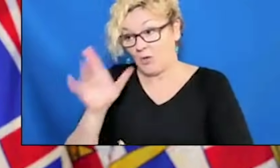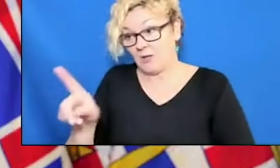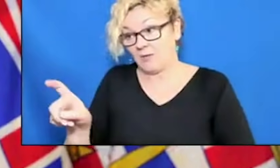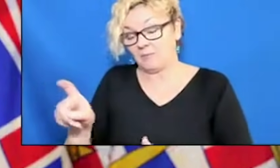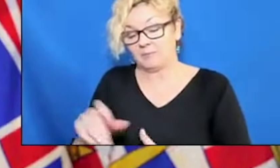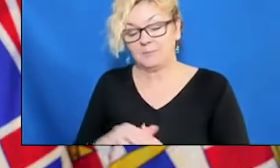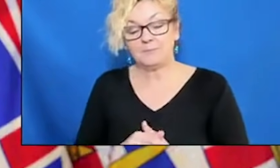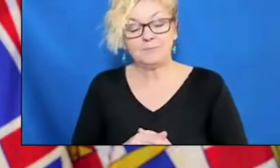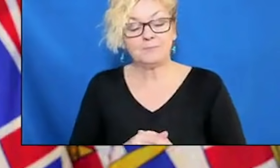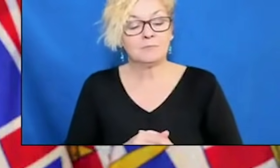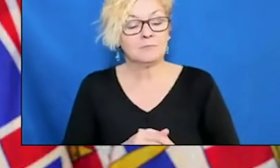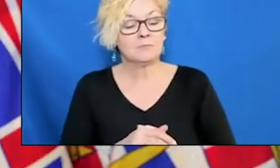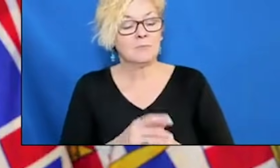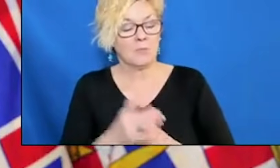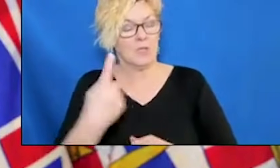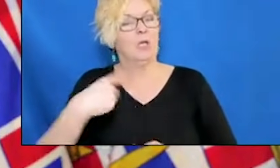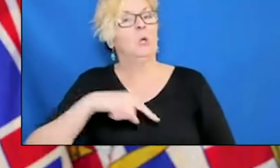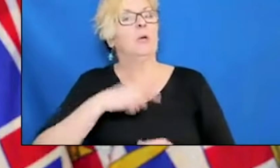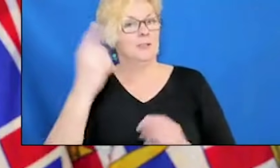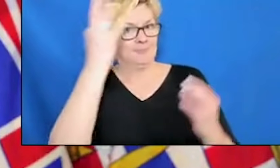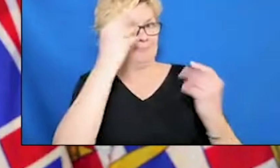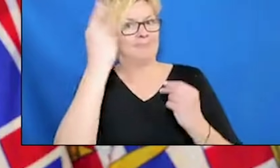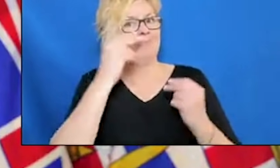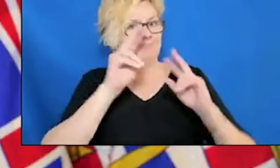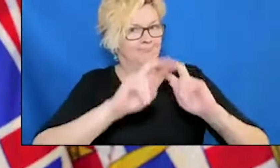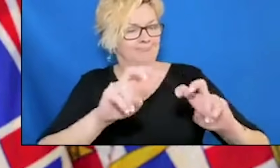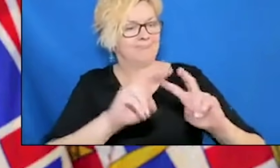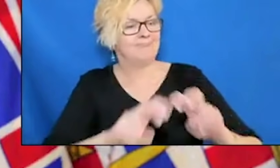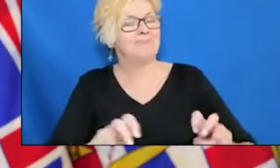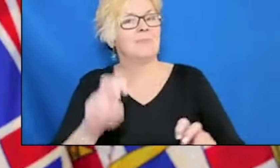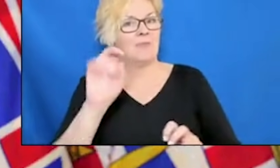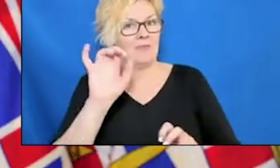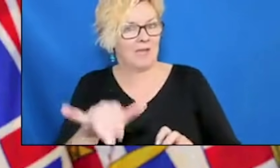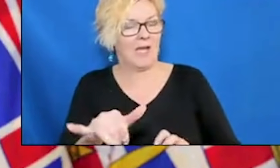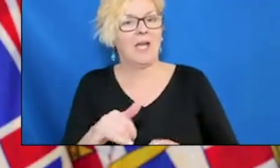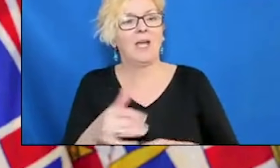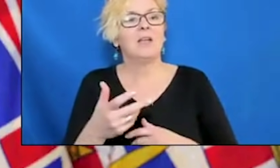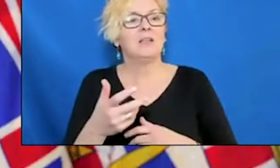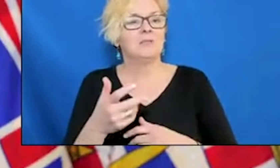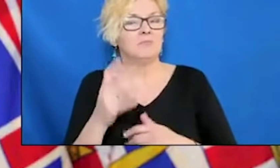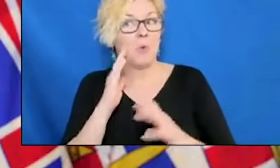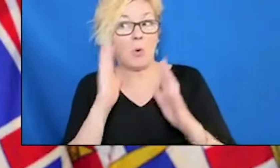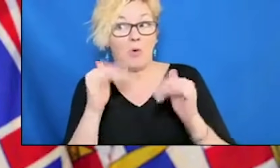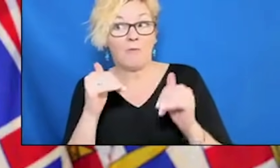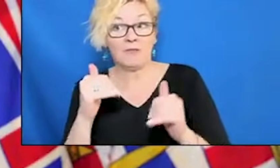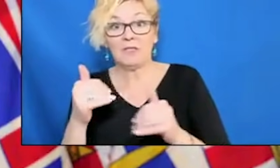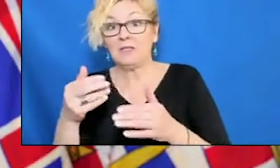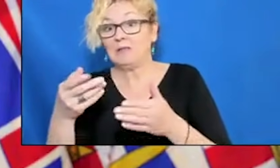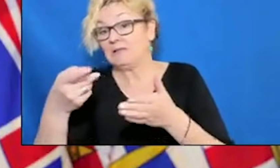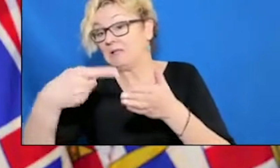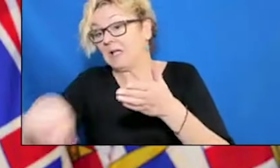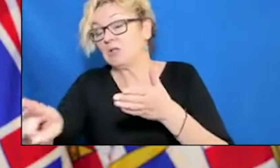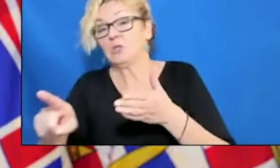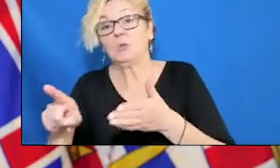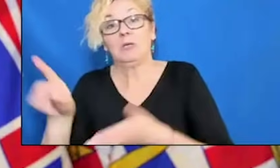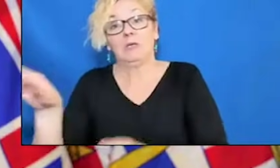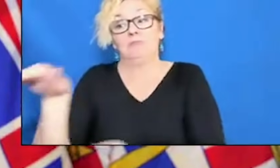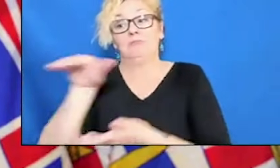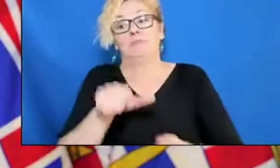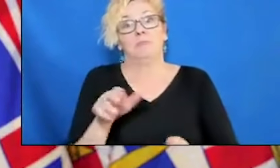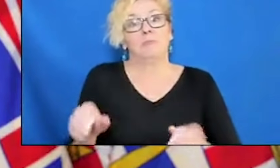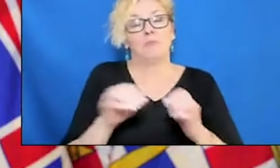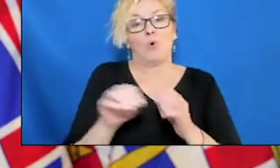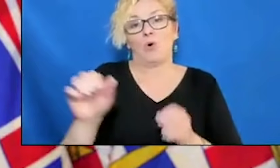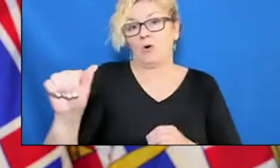we need to pay attention. And as we get more vaccine, we've heard we'll be getting more AstraZeneca vaccine, hopefully in the next